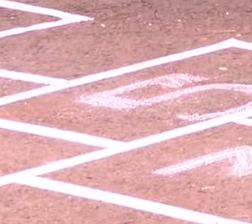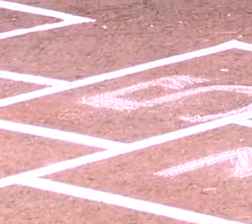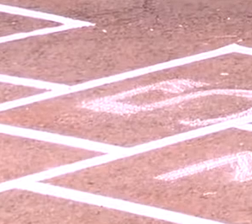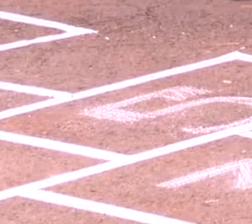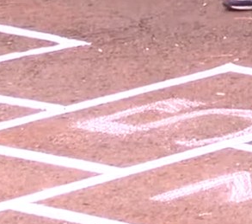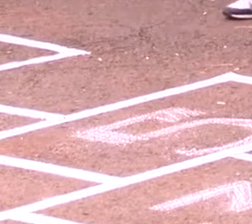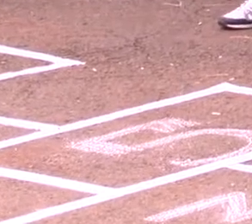start.